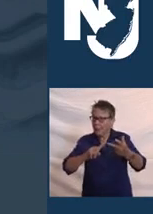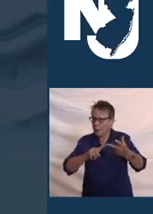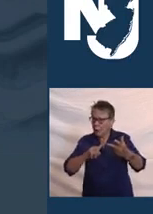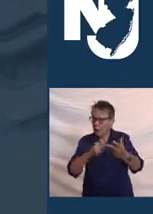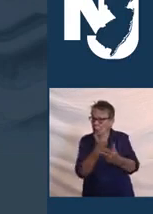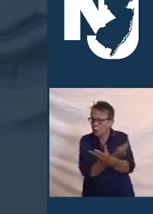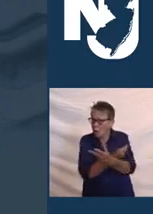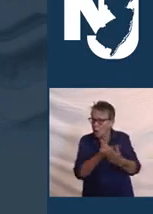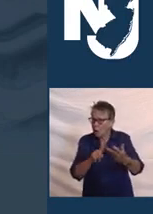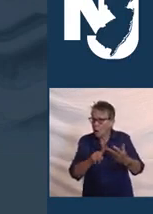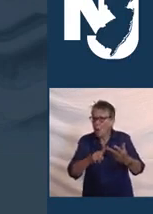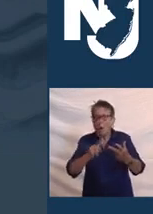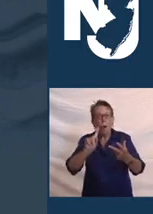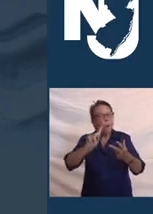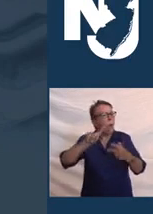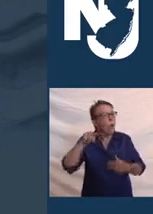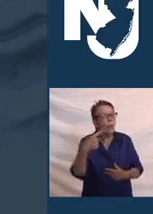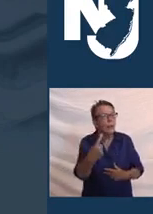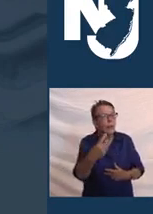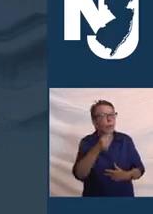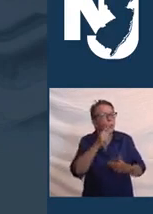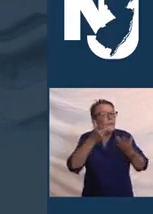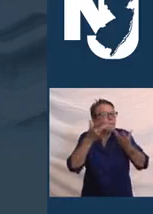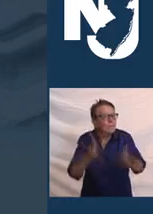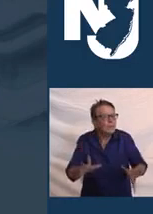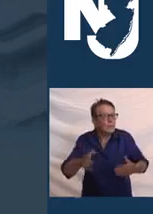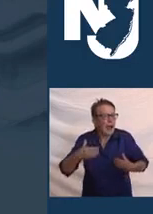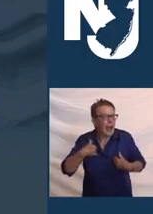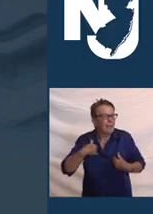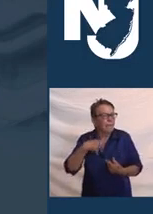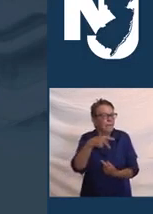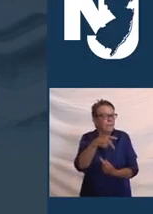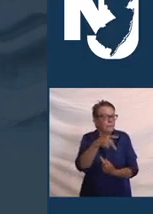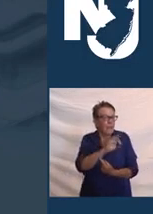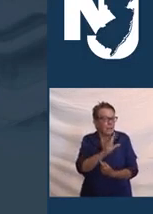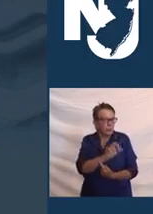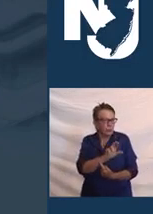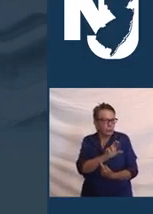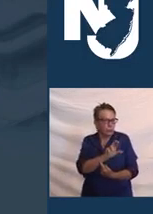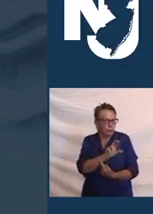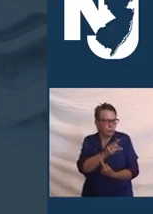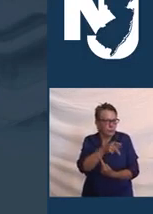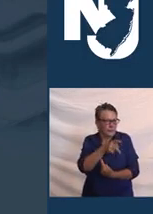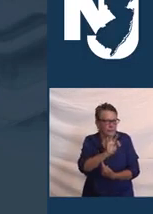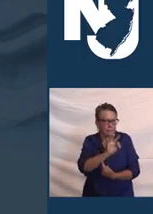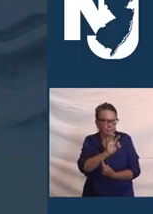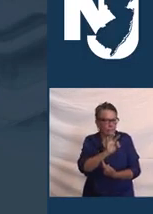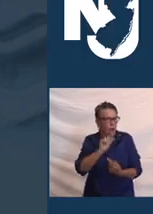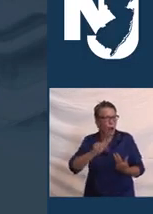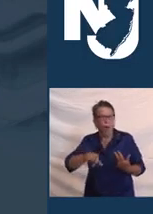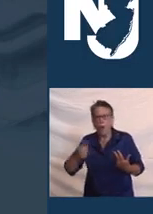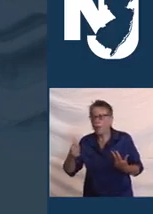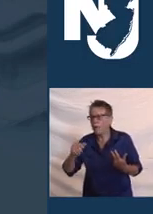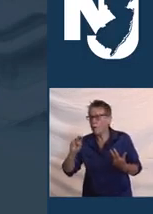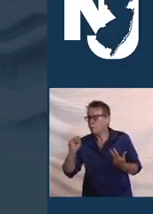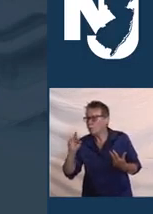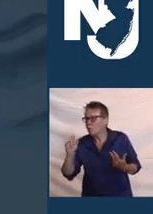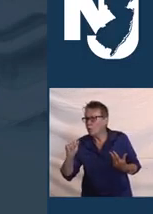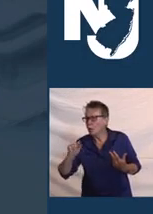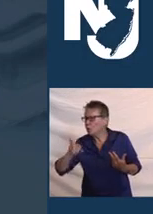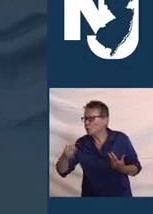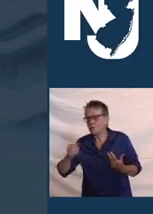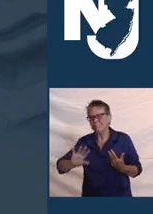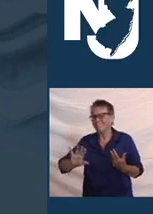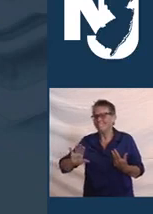There is no approval for the mixing and matching of vaccines. The boosters are at this time only, again, for those who